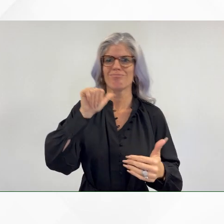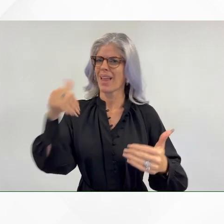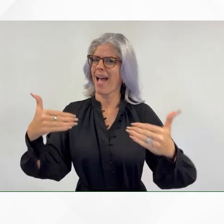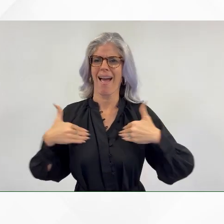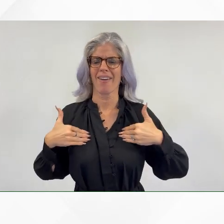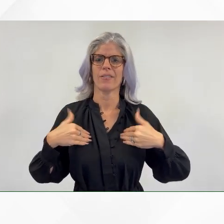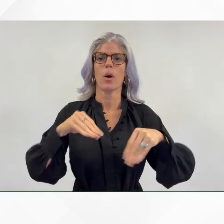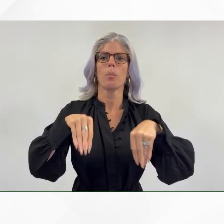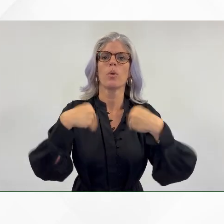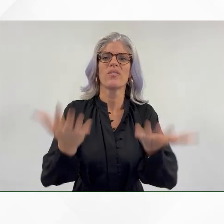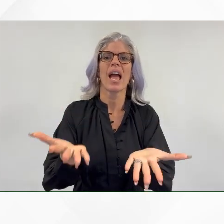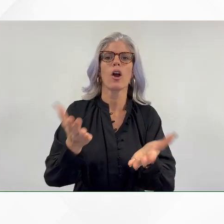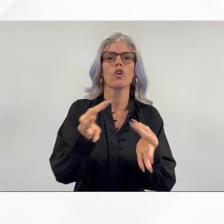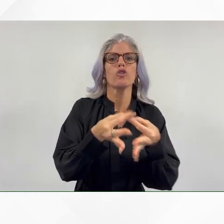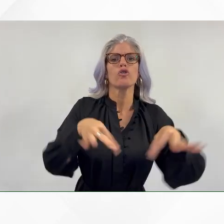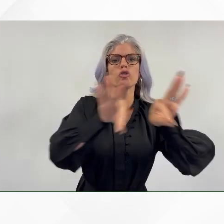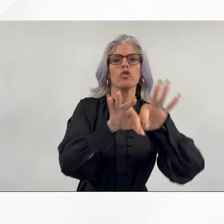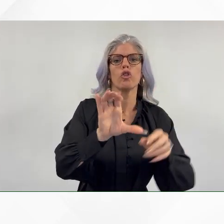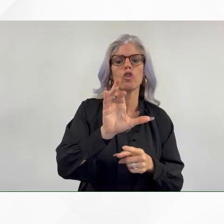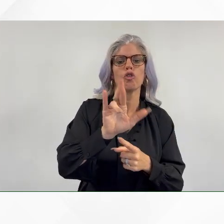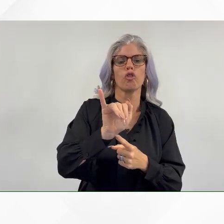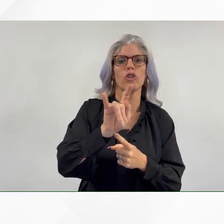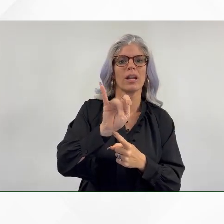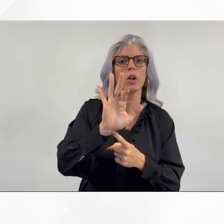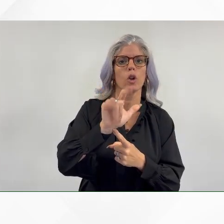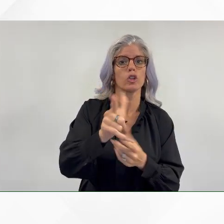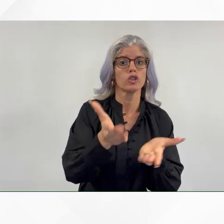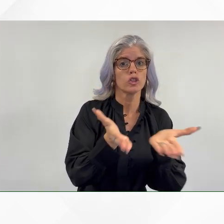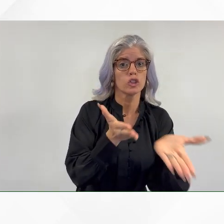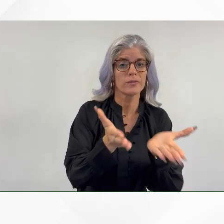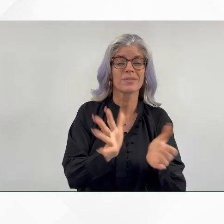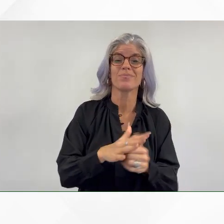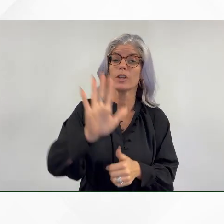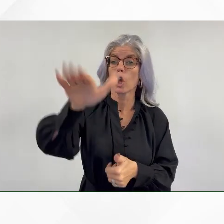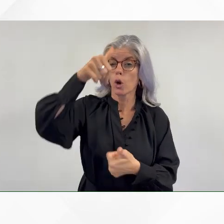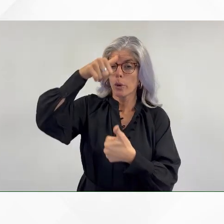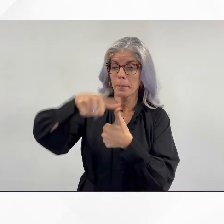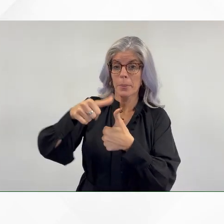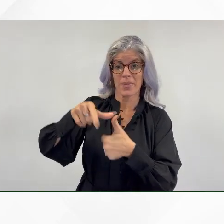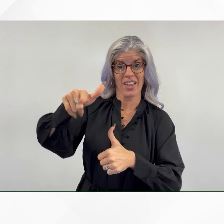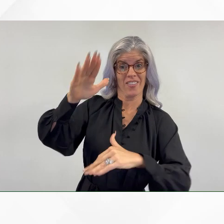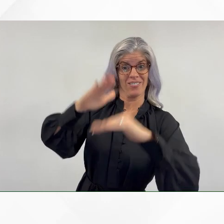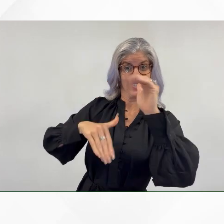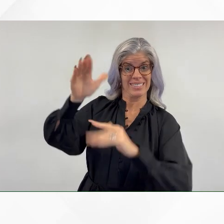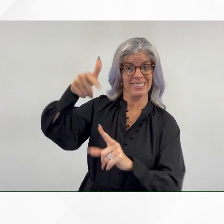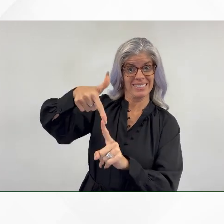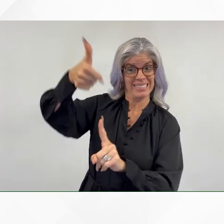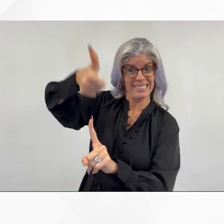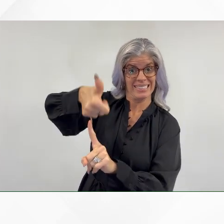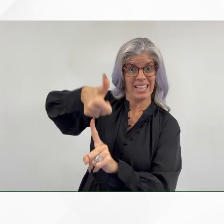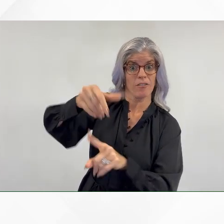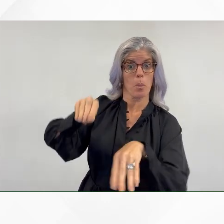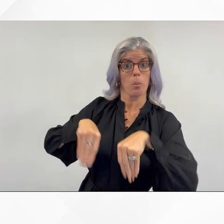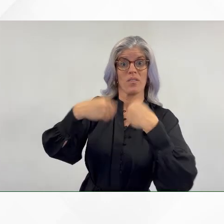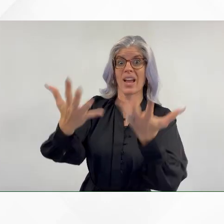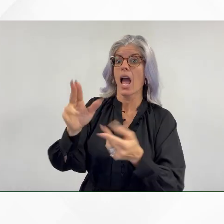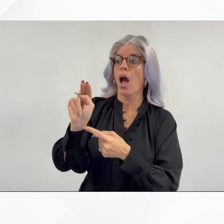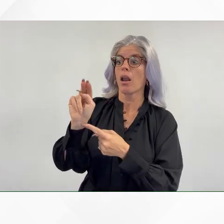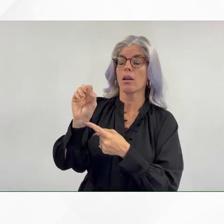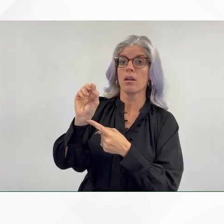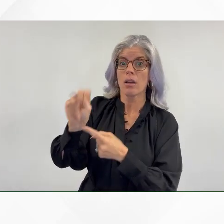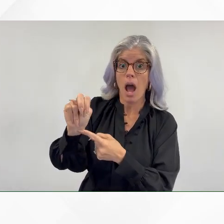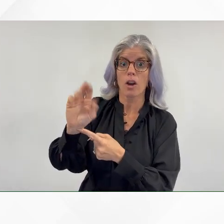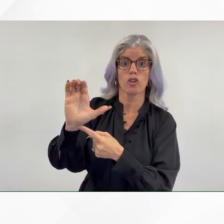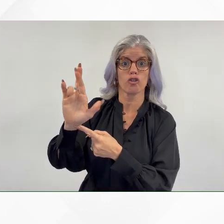that provide non-critical but essential social services can apply to FEMA for assistance for emergency work, but